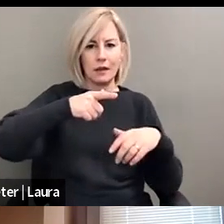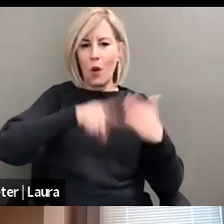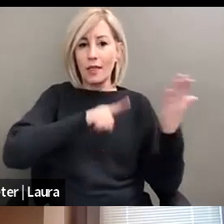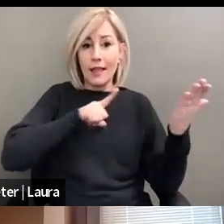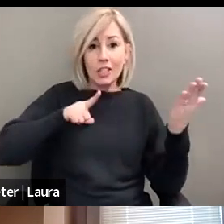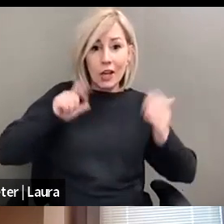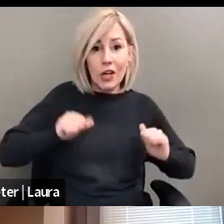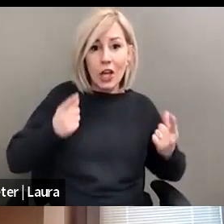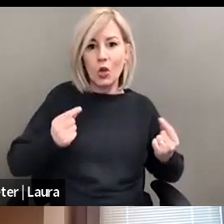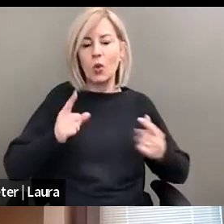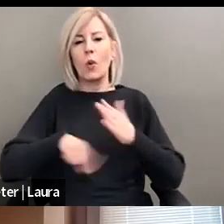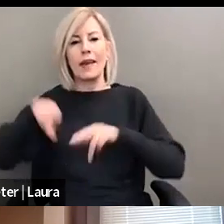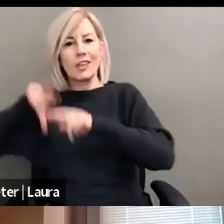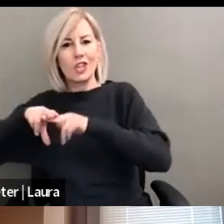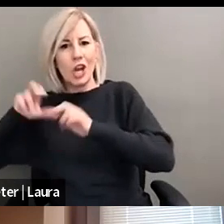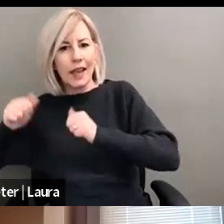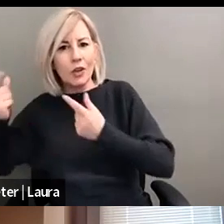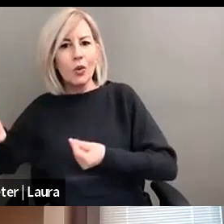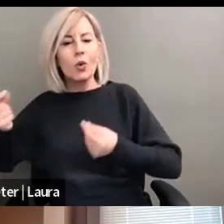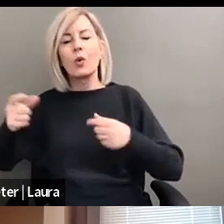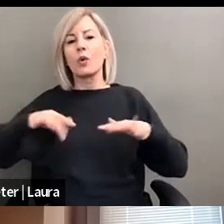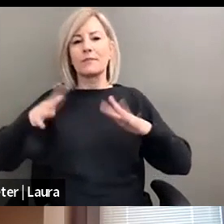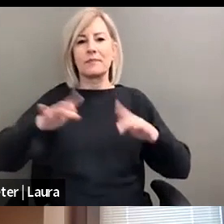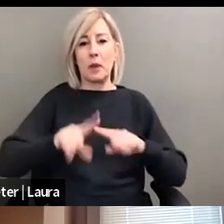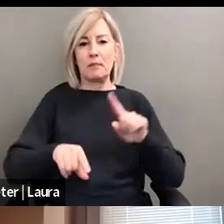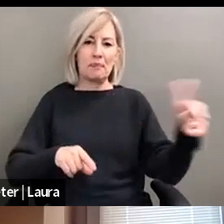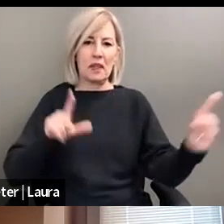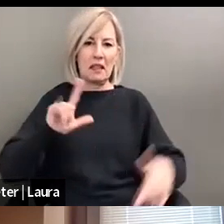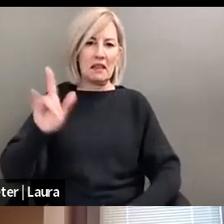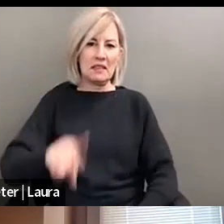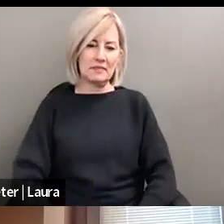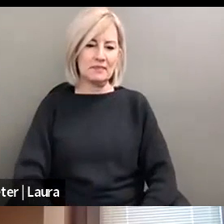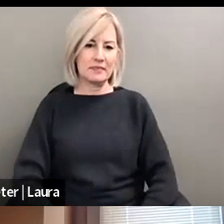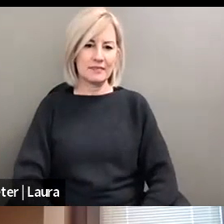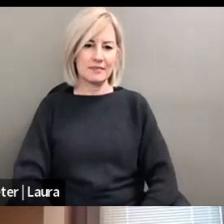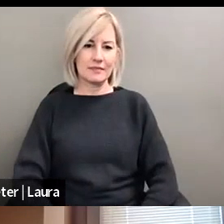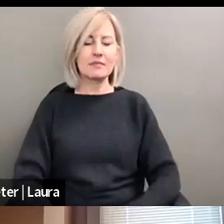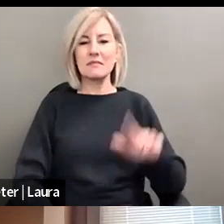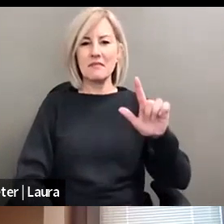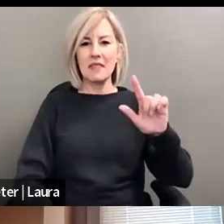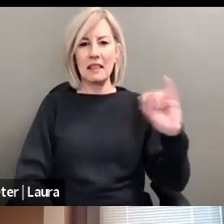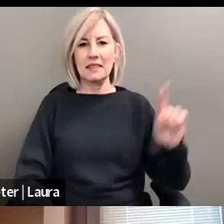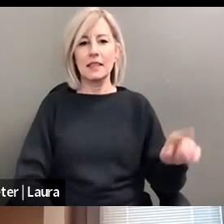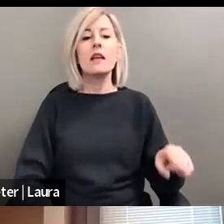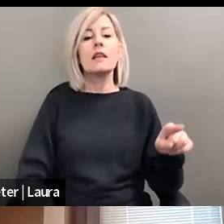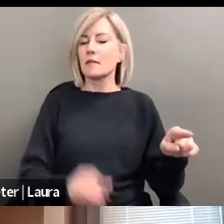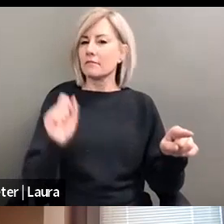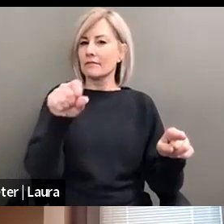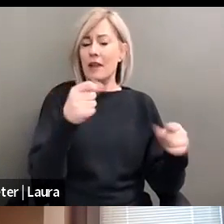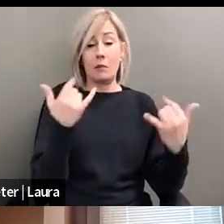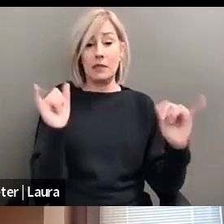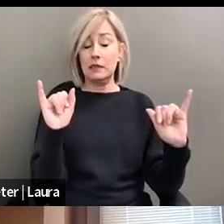and what a chair can do. And I'll turn it over to Liz. Yeah, you know what, I'm still